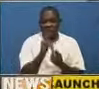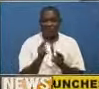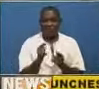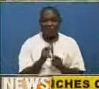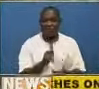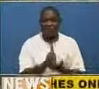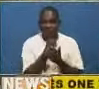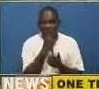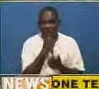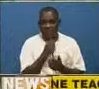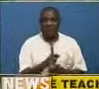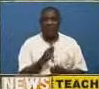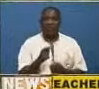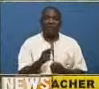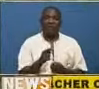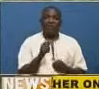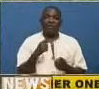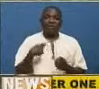their aid.